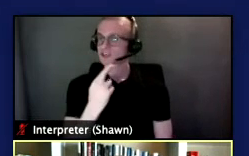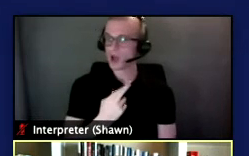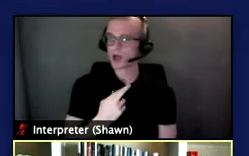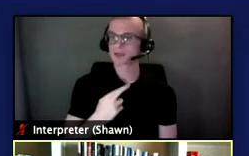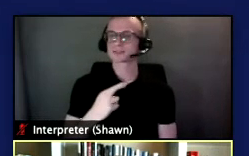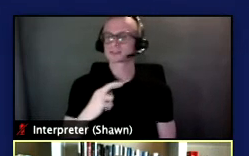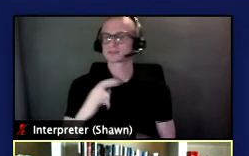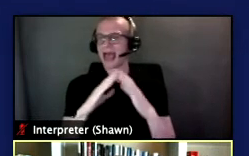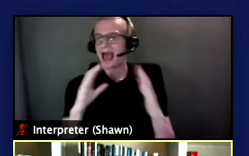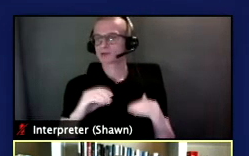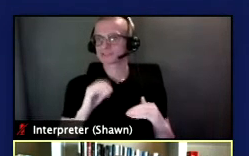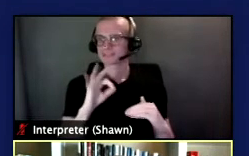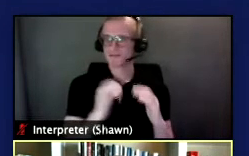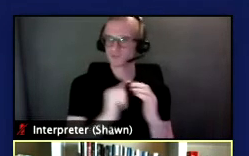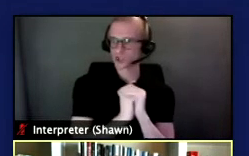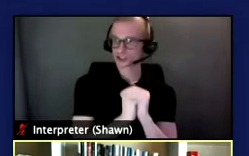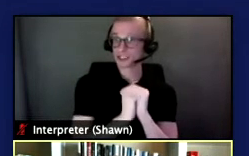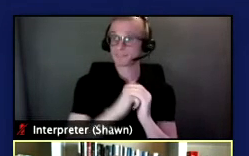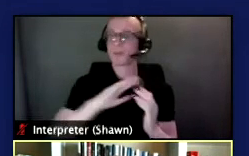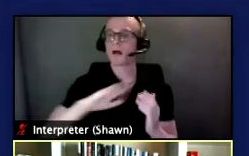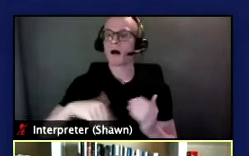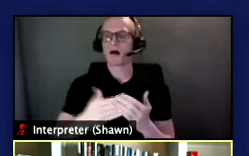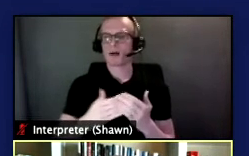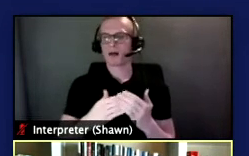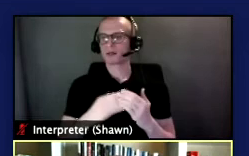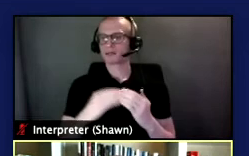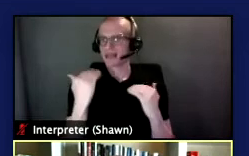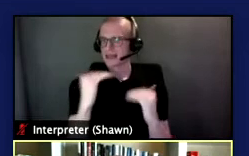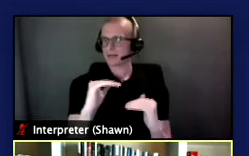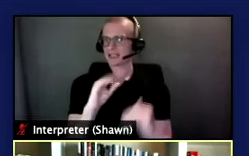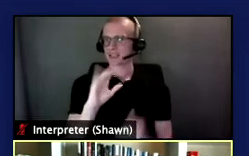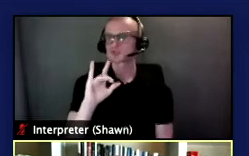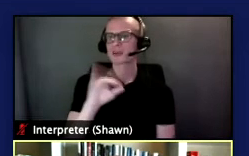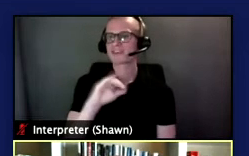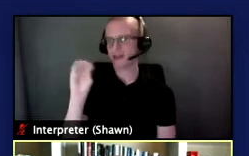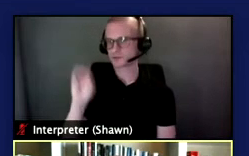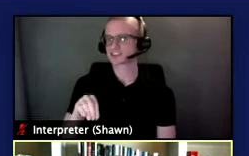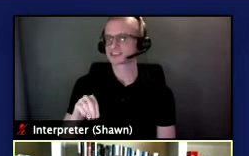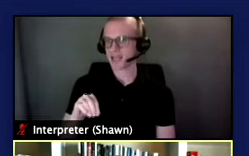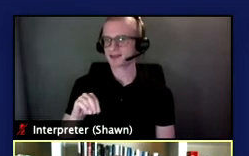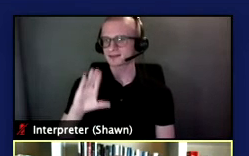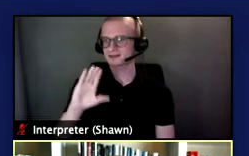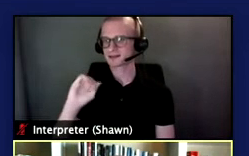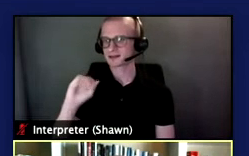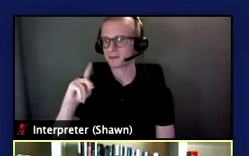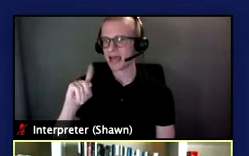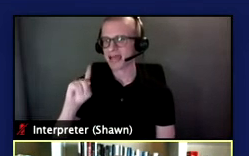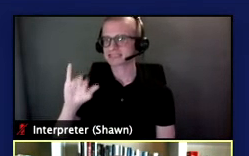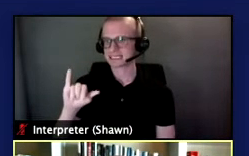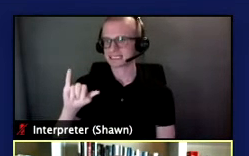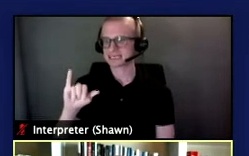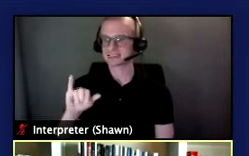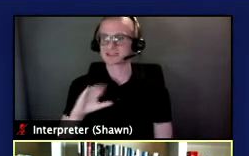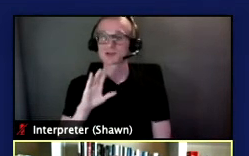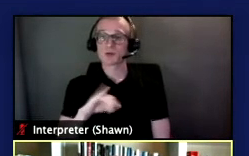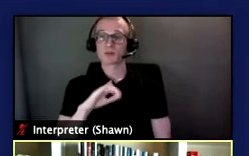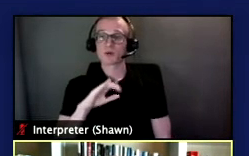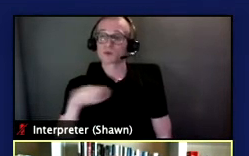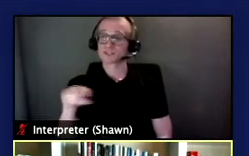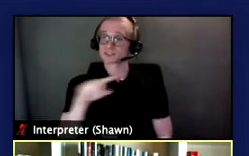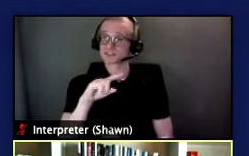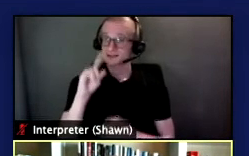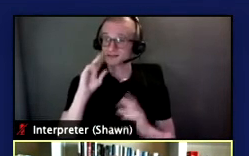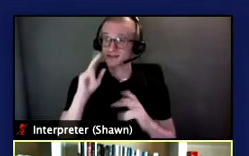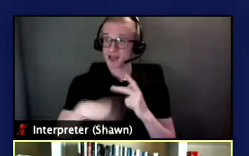25% of their capacity. Those kinds of mitigating effects may impact the growth in cases